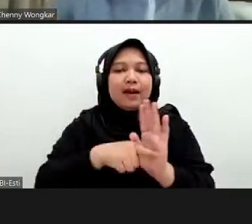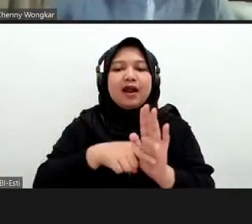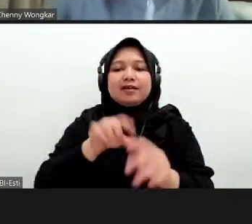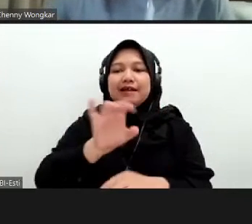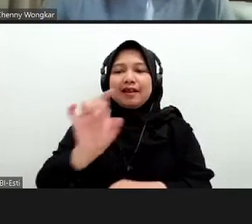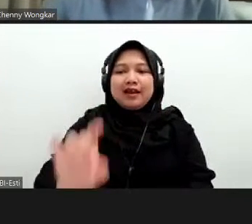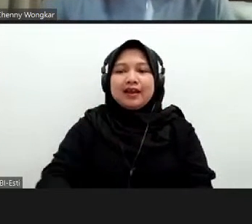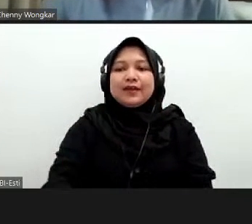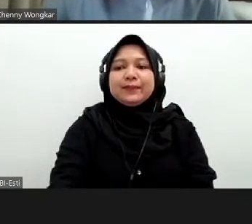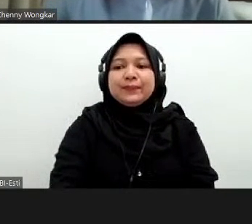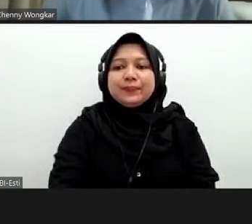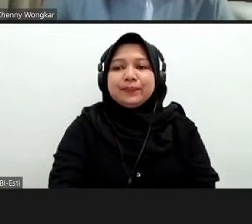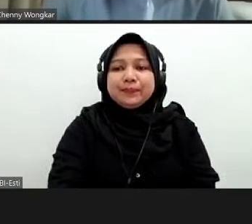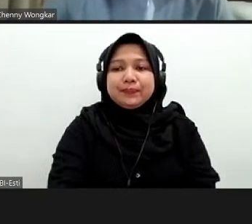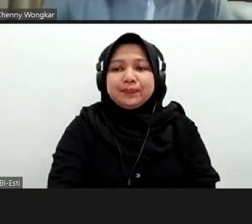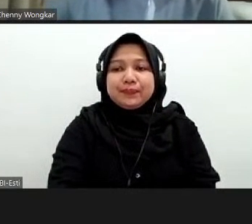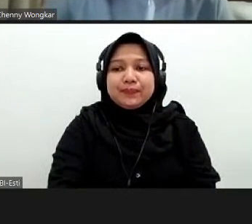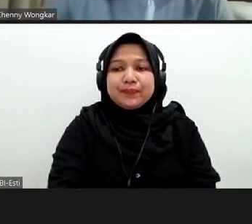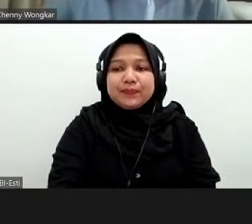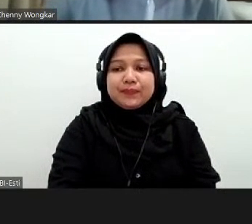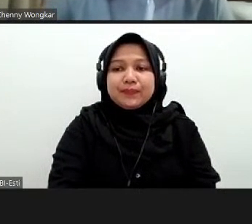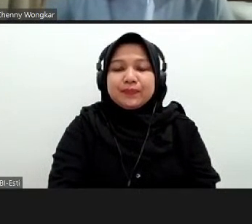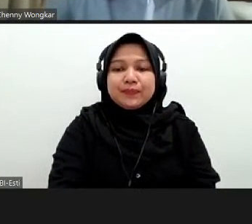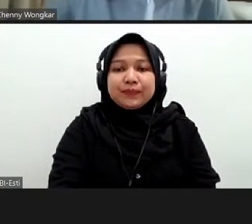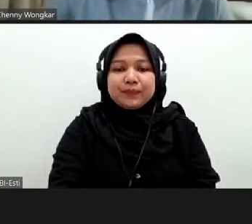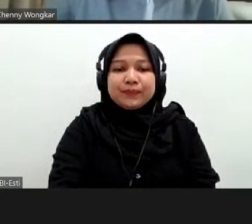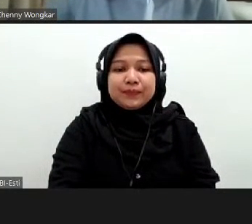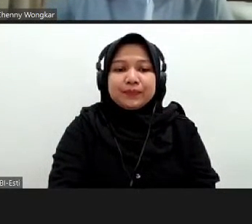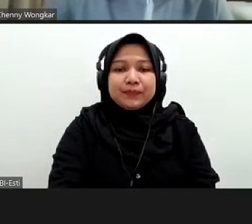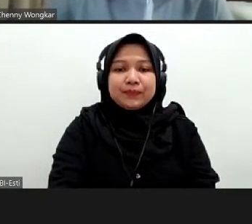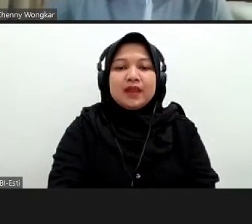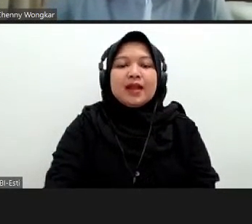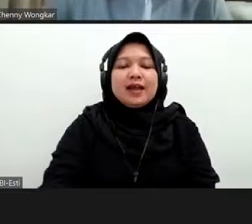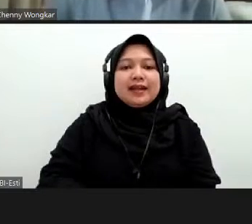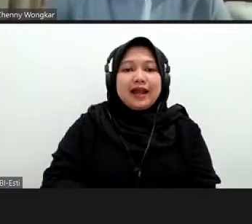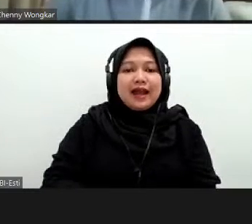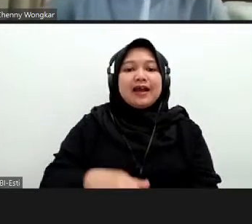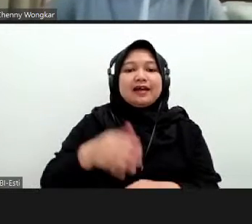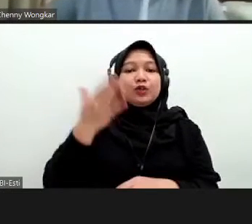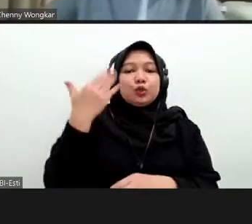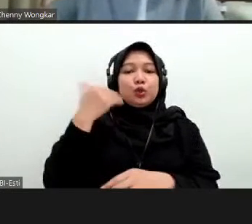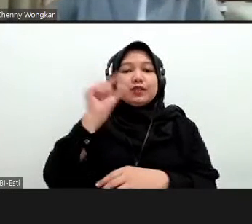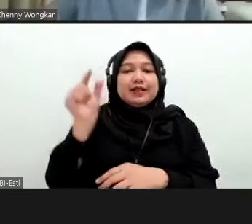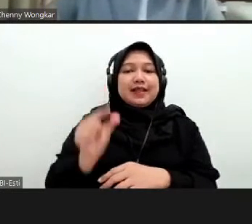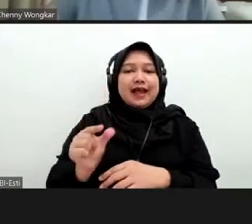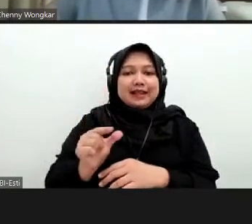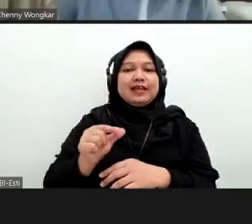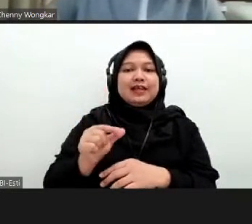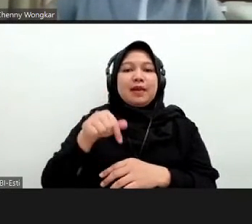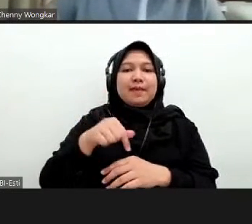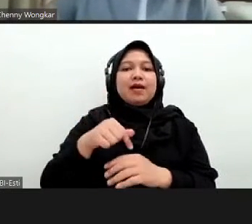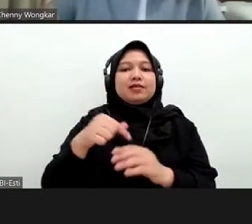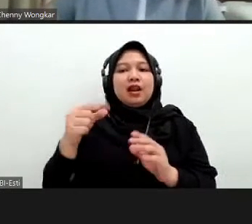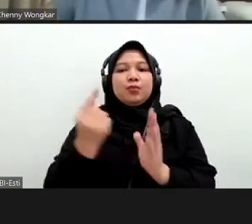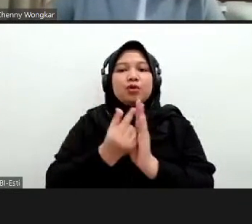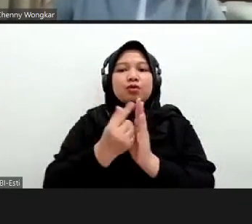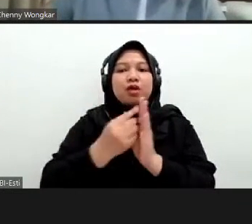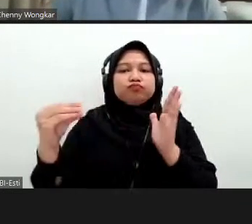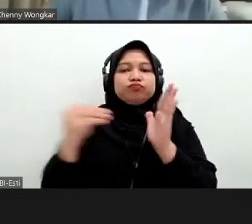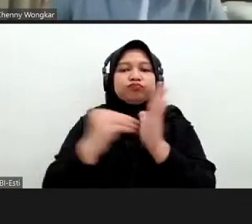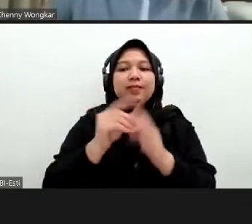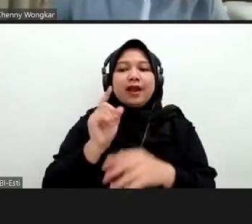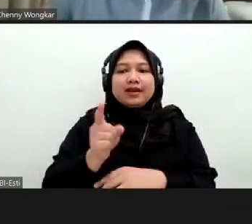and etc. So we could say it's being mentioned on the 2021 of the